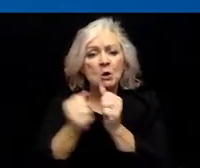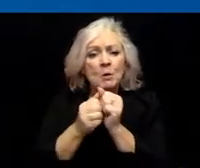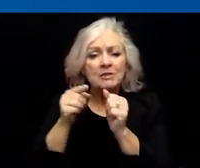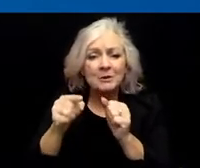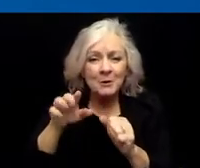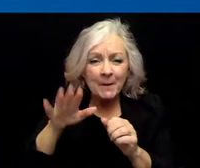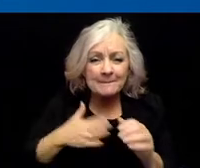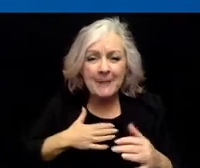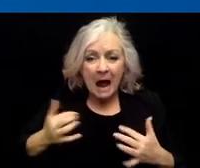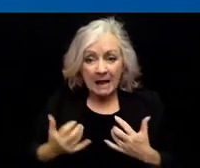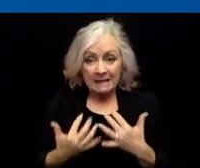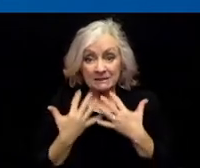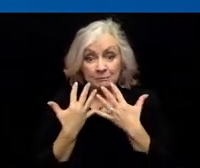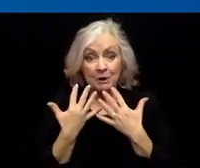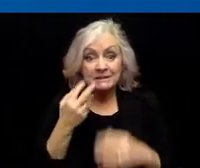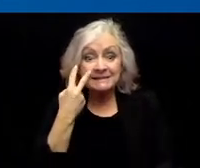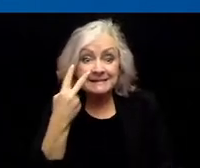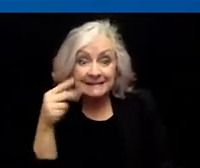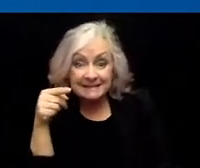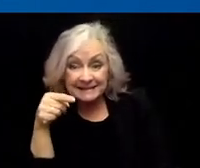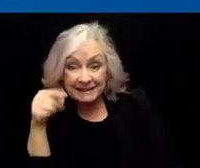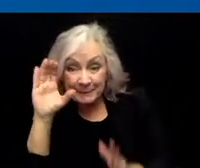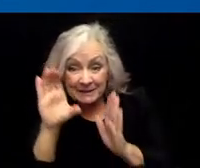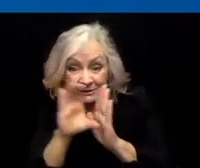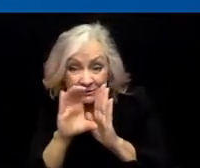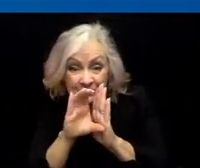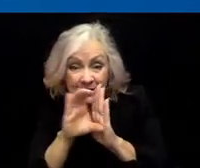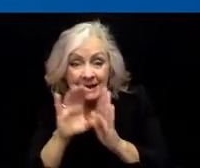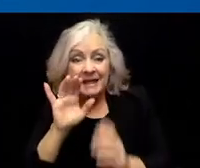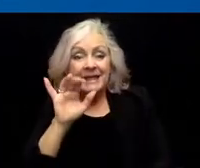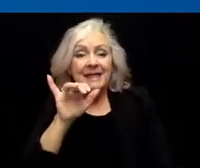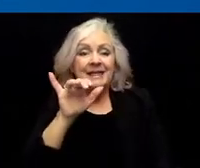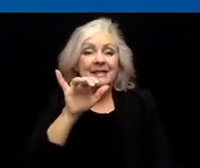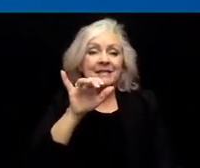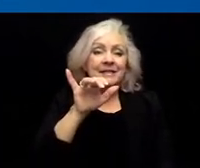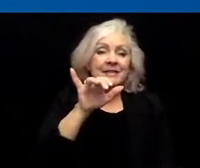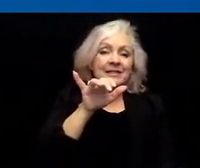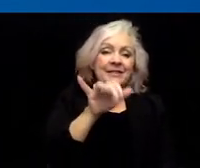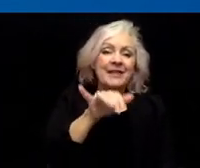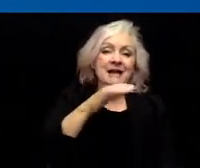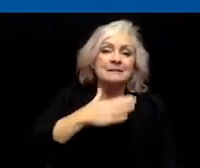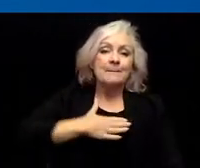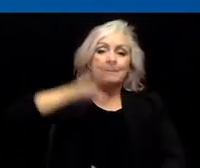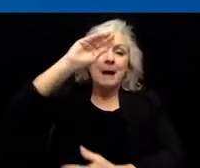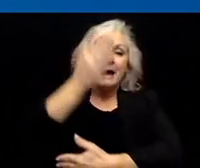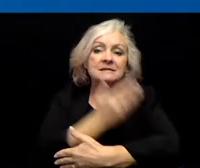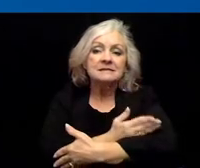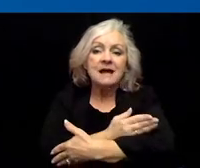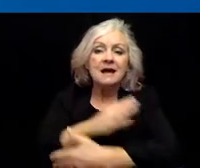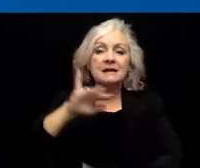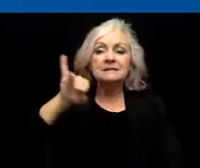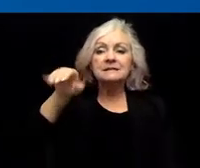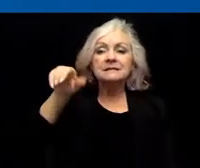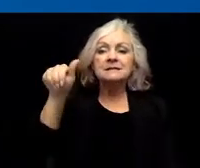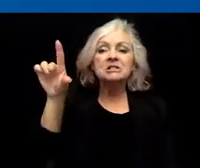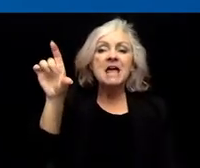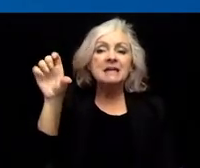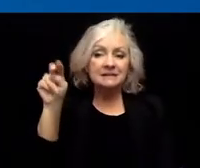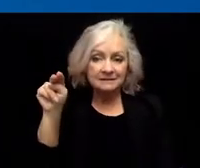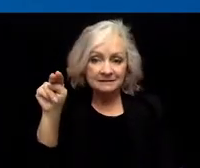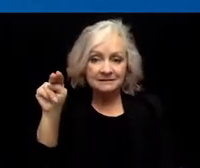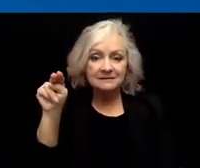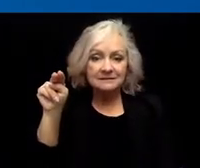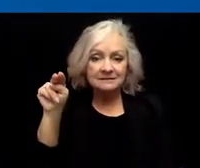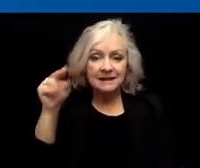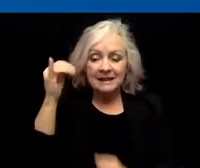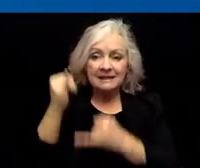you can see, yes, you can, I think, there. That is my son. Whoops, I'll go this way. That's my son, Jaden. That's the last time